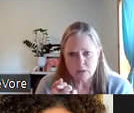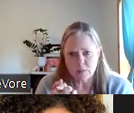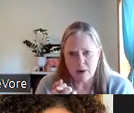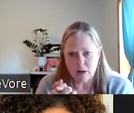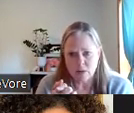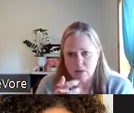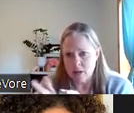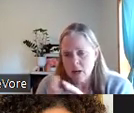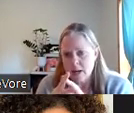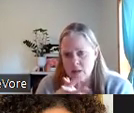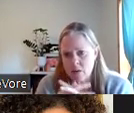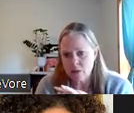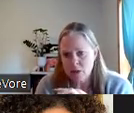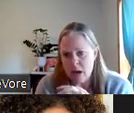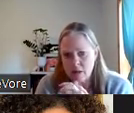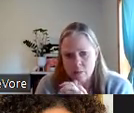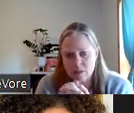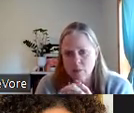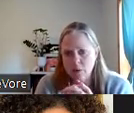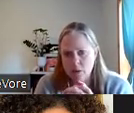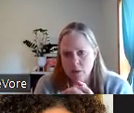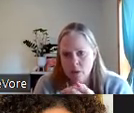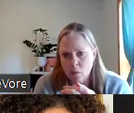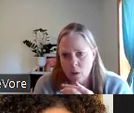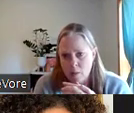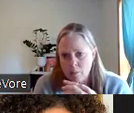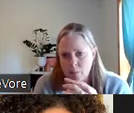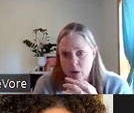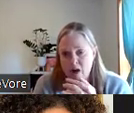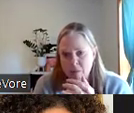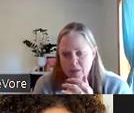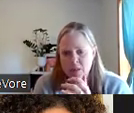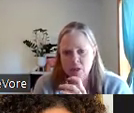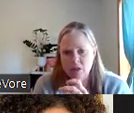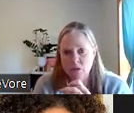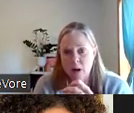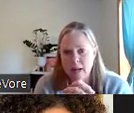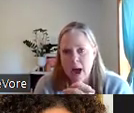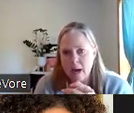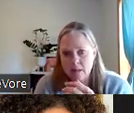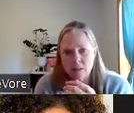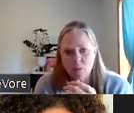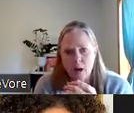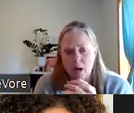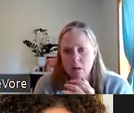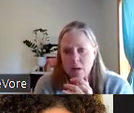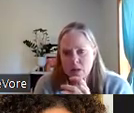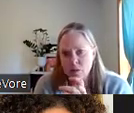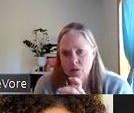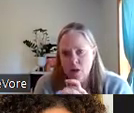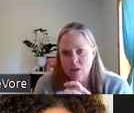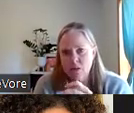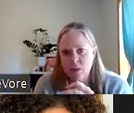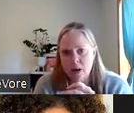HRSN service providers. And then I saw in the chat similar, there have been presentations to our CACs as well.